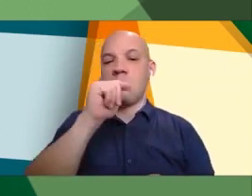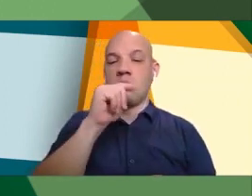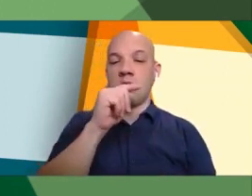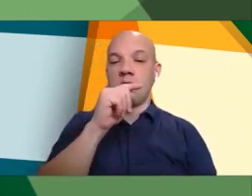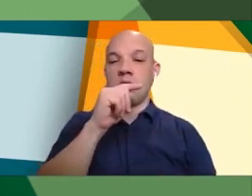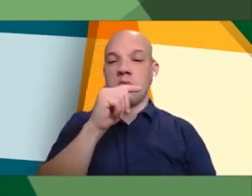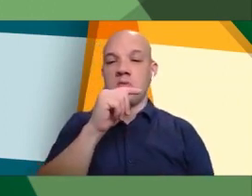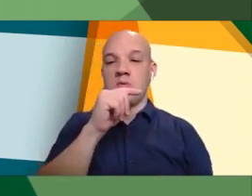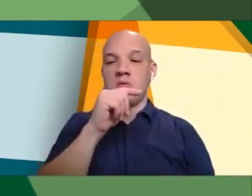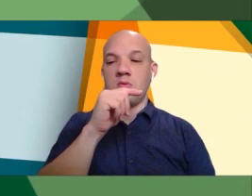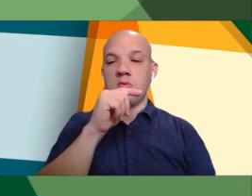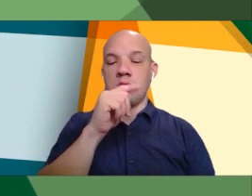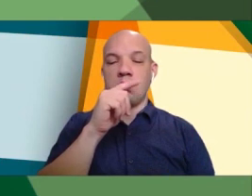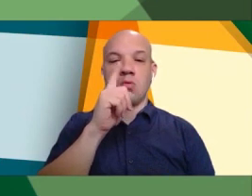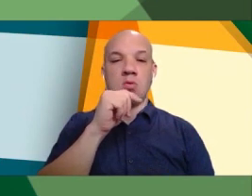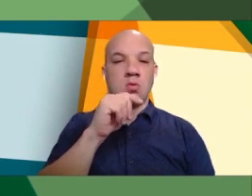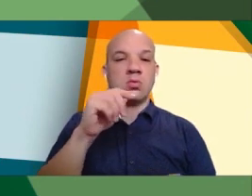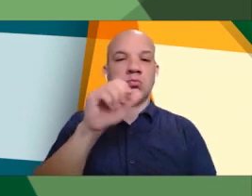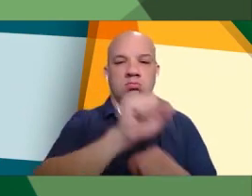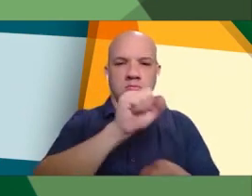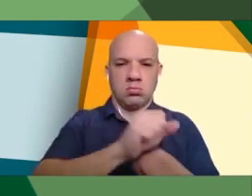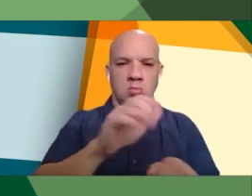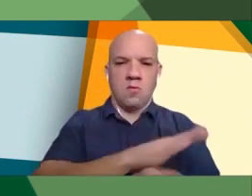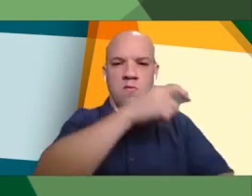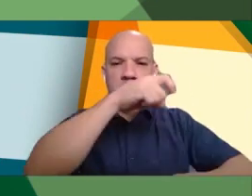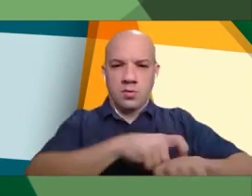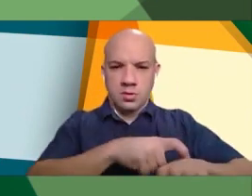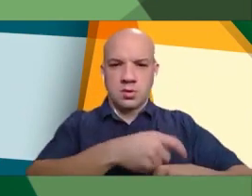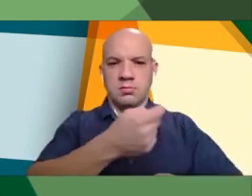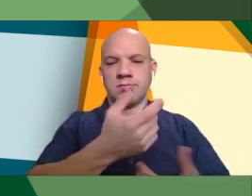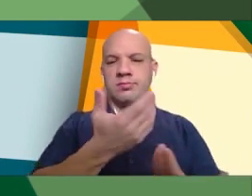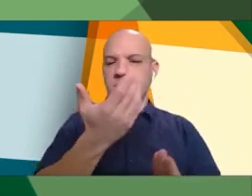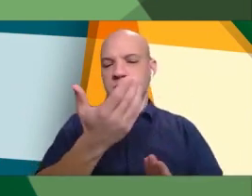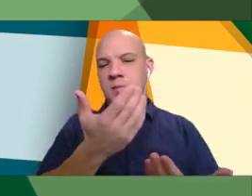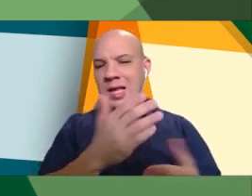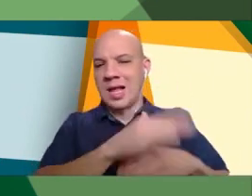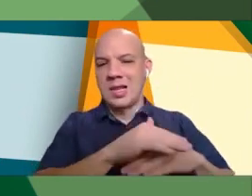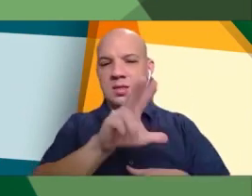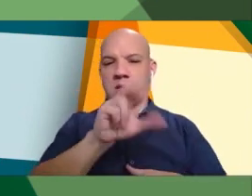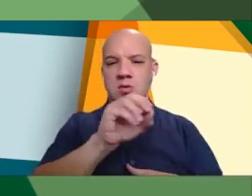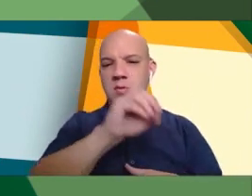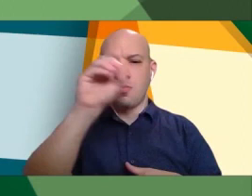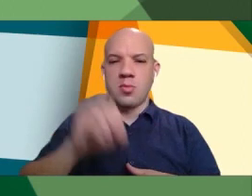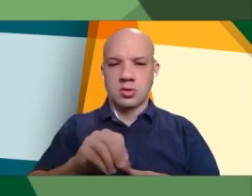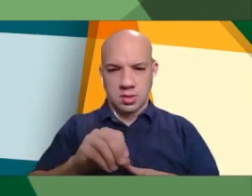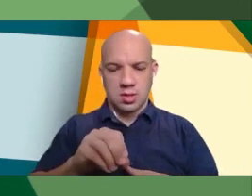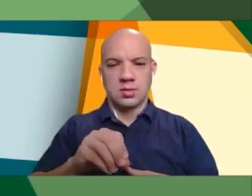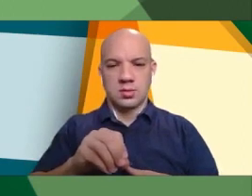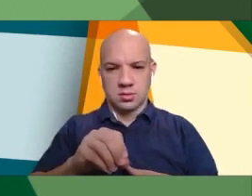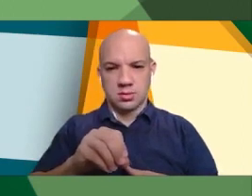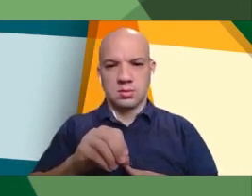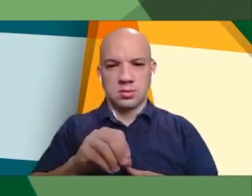permanent full-time employees include persons at least 30% of whom are currently Section